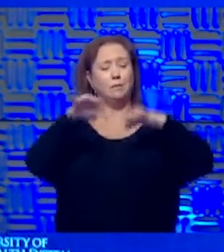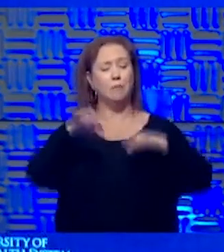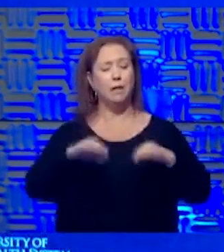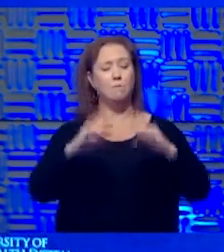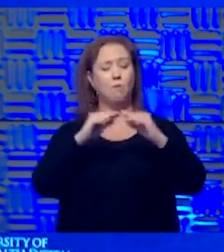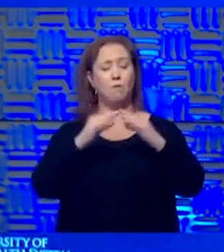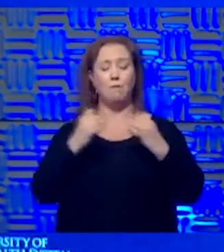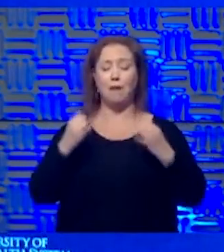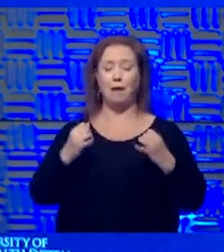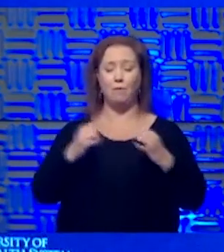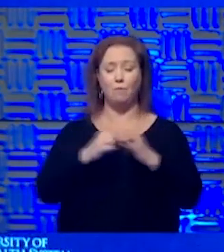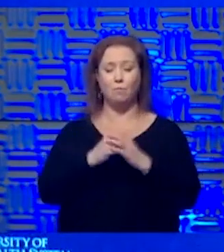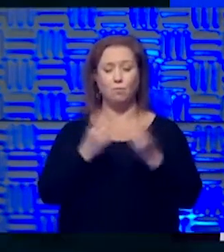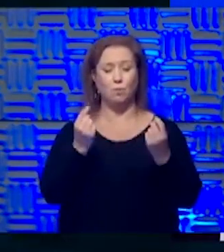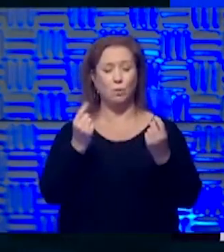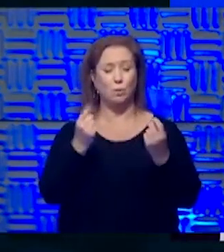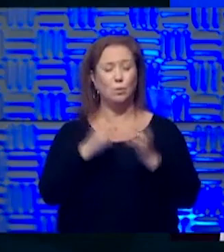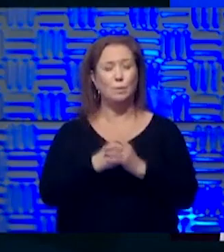at this point, Dana?